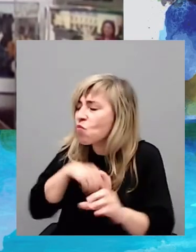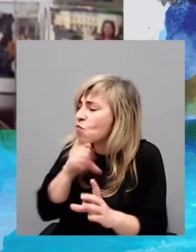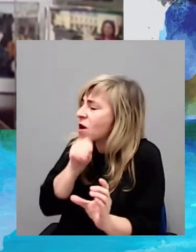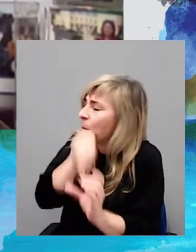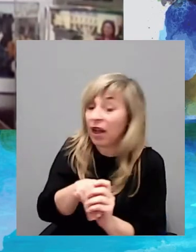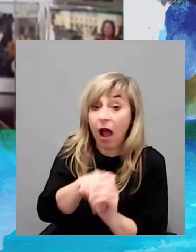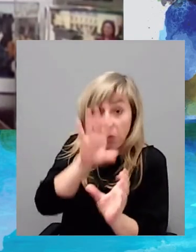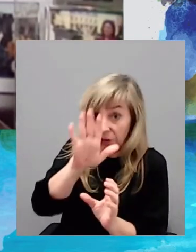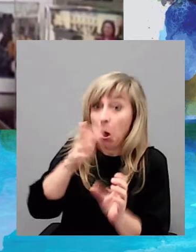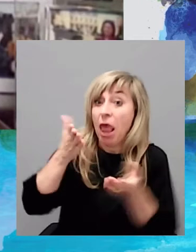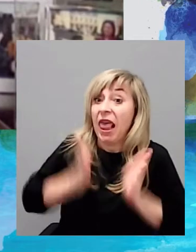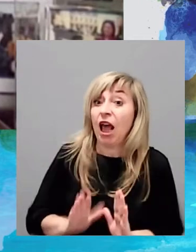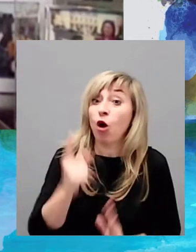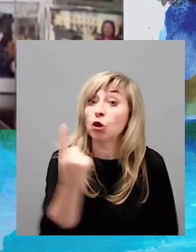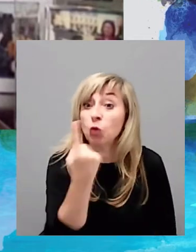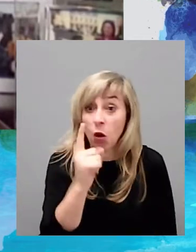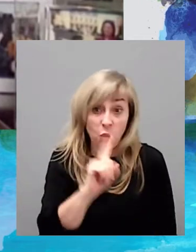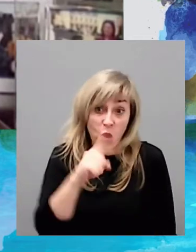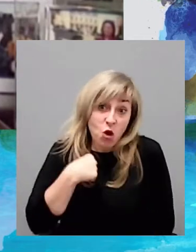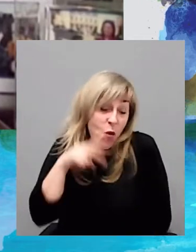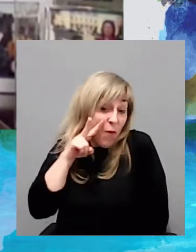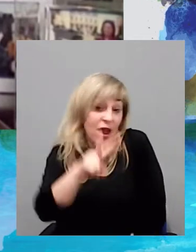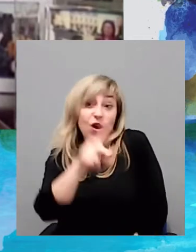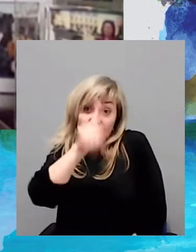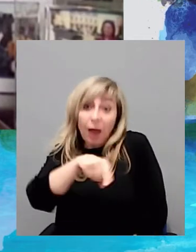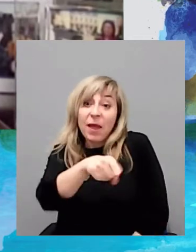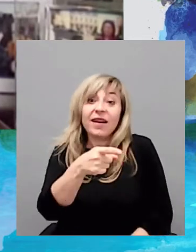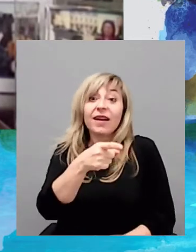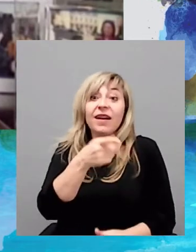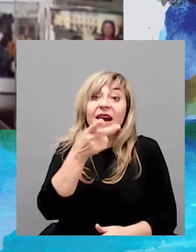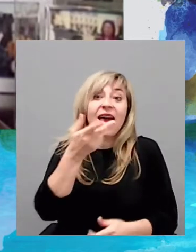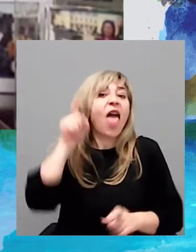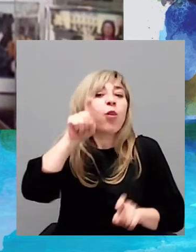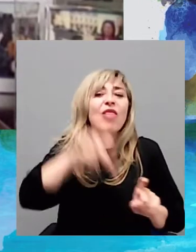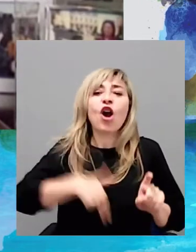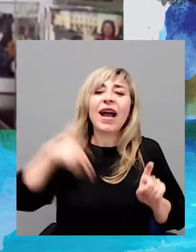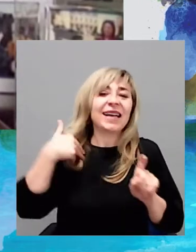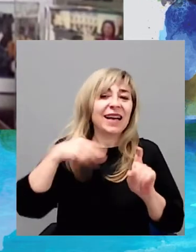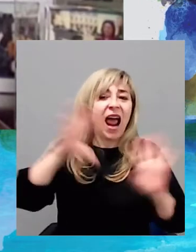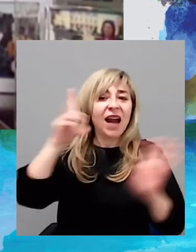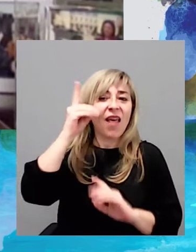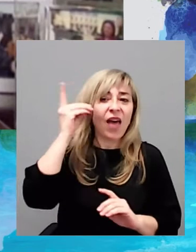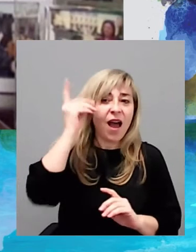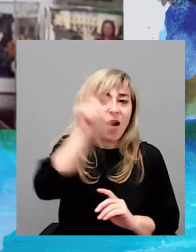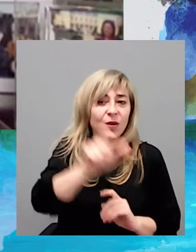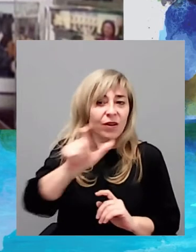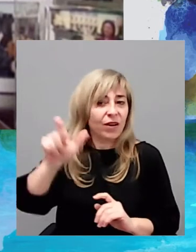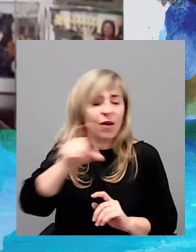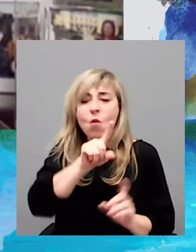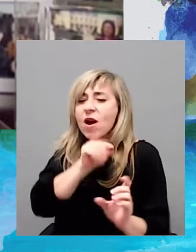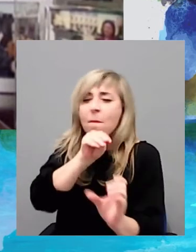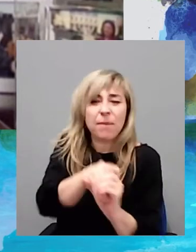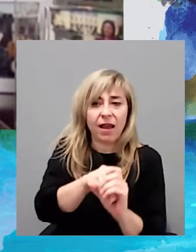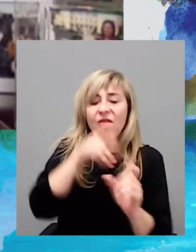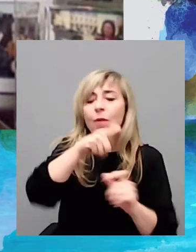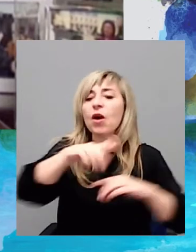She's concerned with the education not only of her son, but of all people with Down syndrome. She's